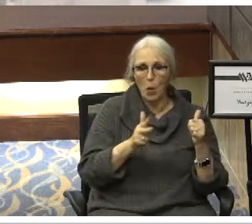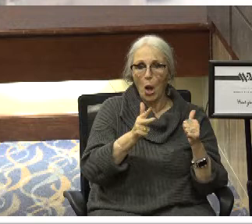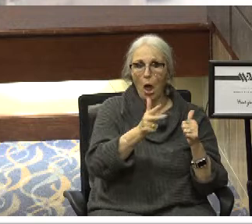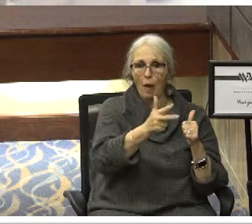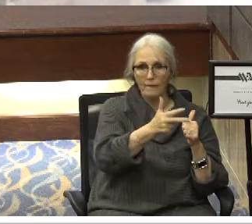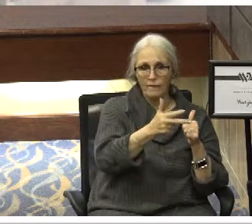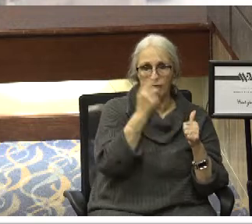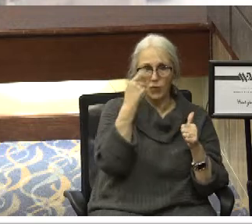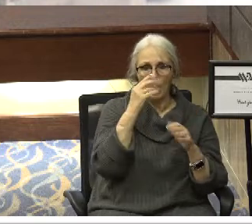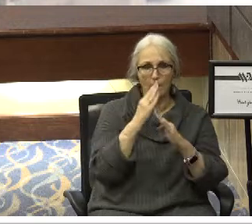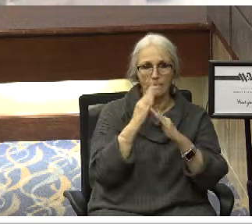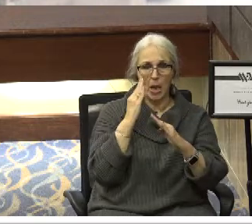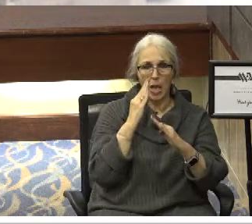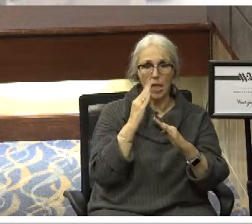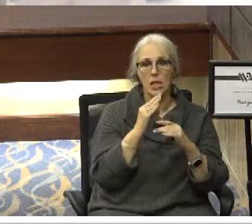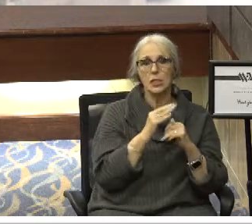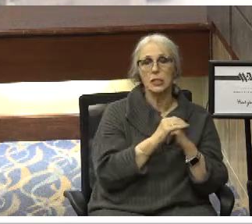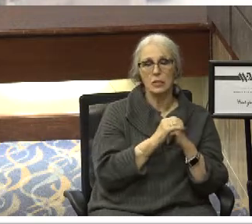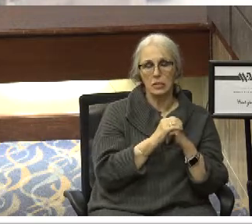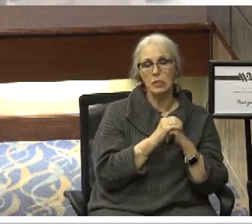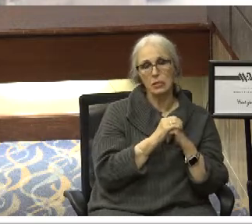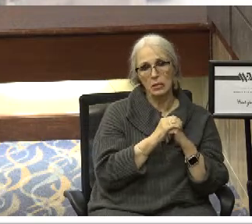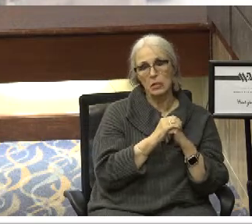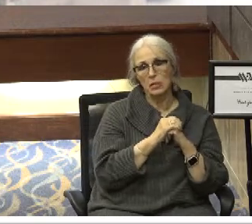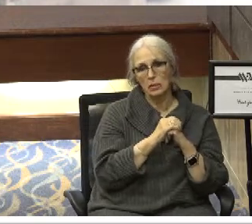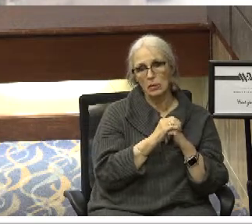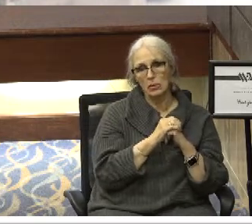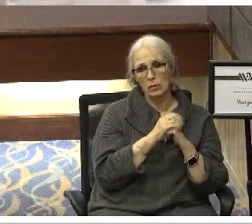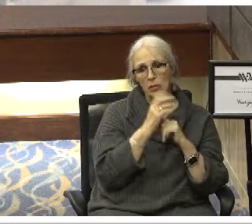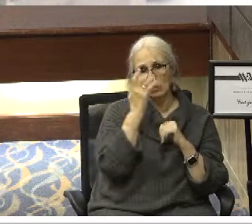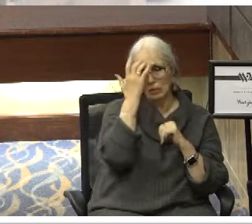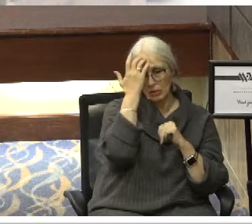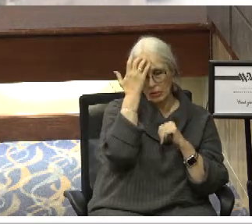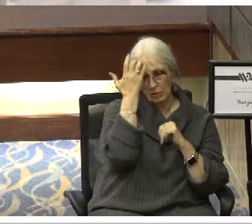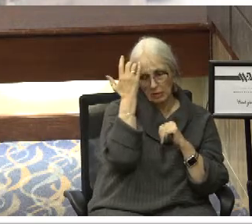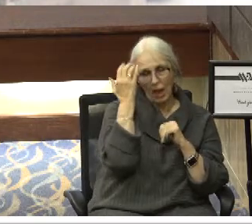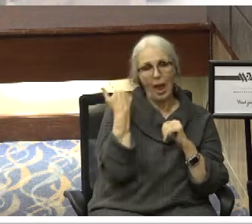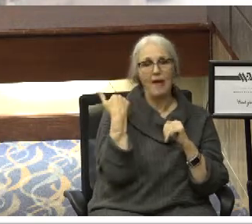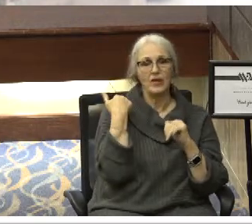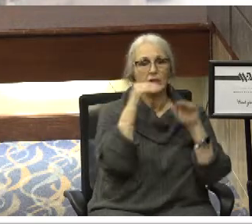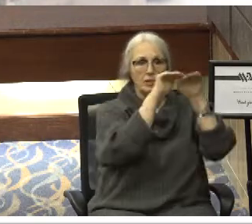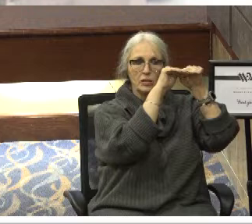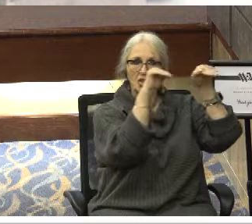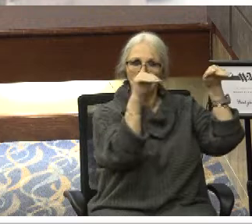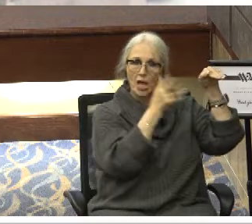for the bus to, with a bus shelter and a bus stop there. So,